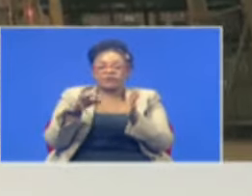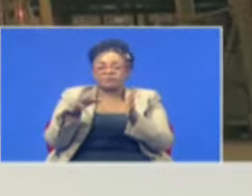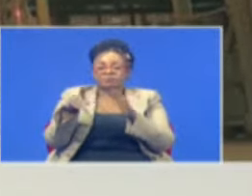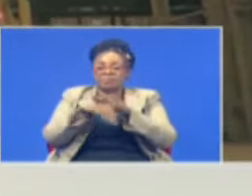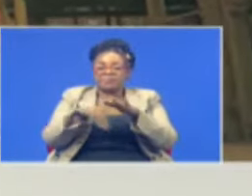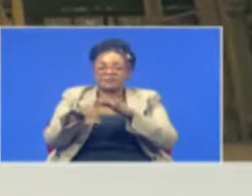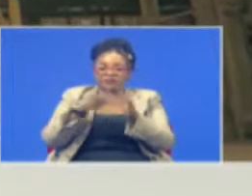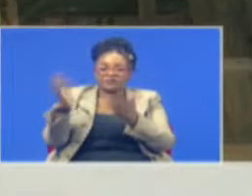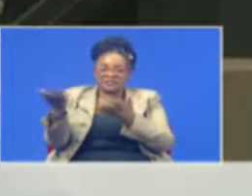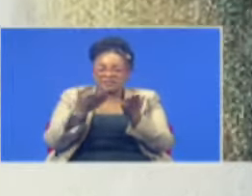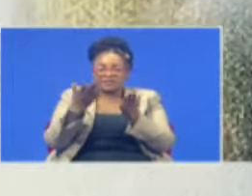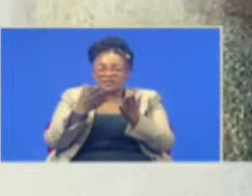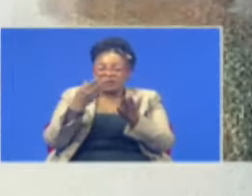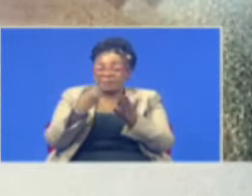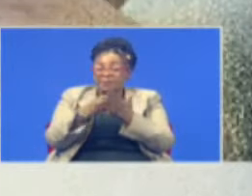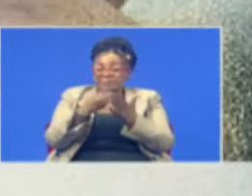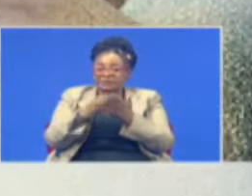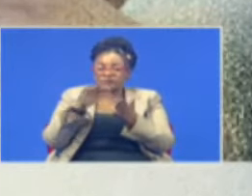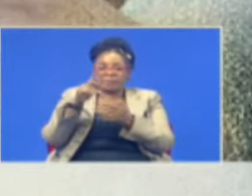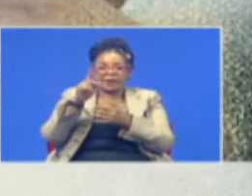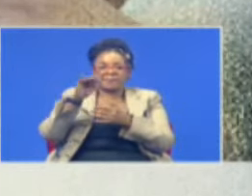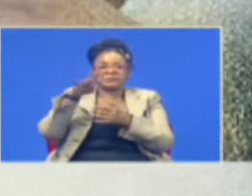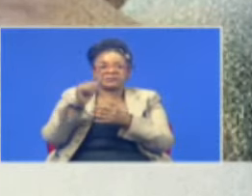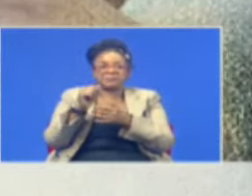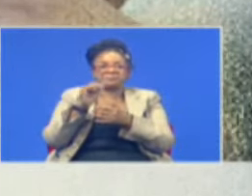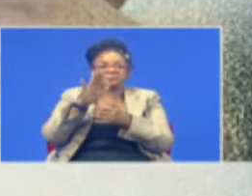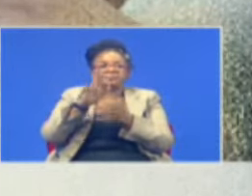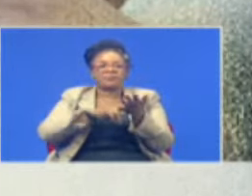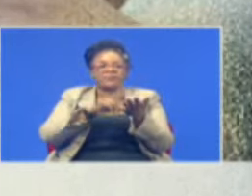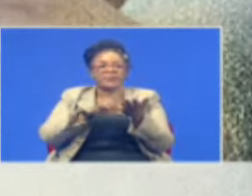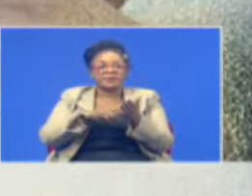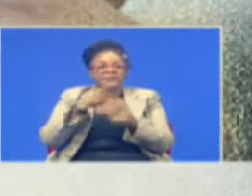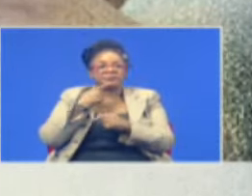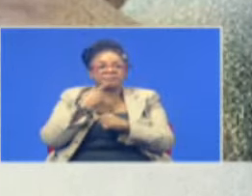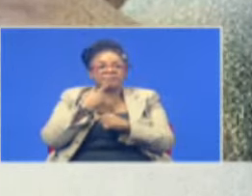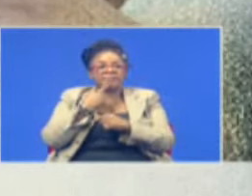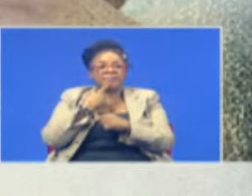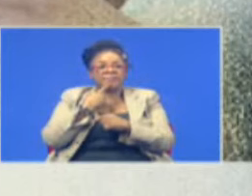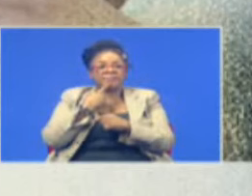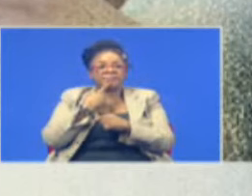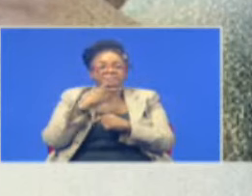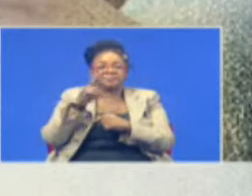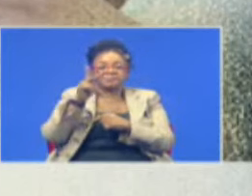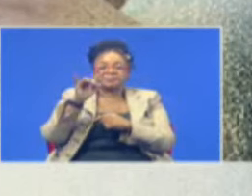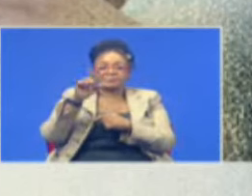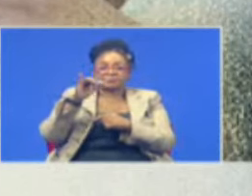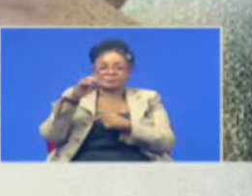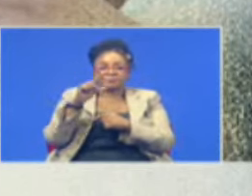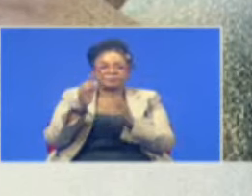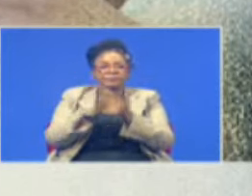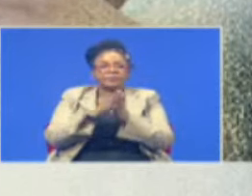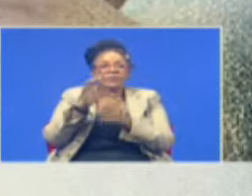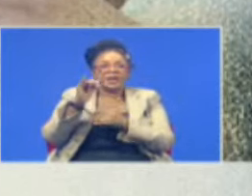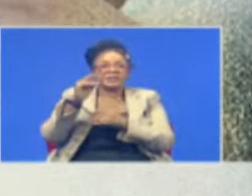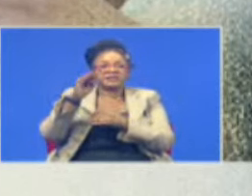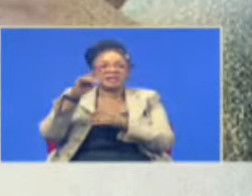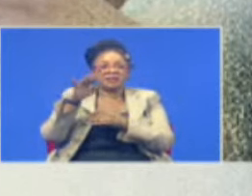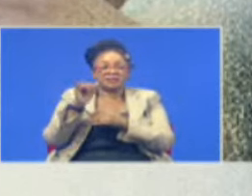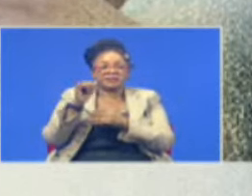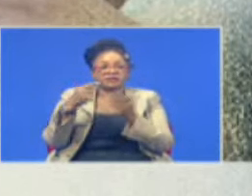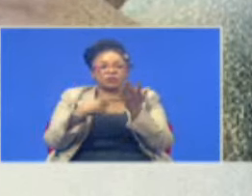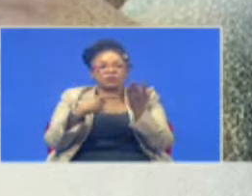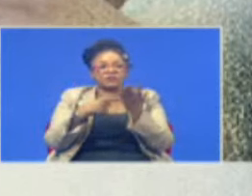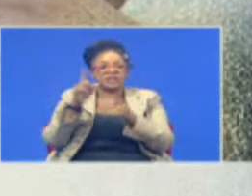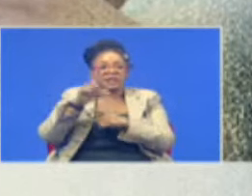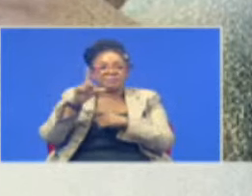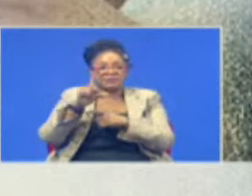payment from KEMSA. Murathe's affidavit, reading in part, Kilig Limited and Entech Technology Limited only